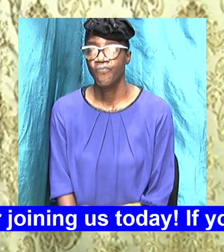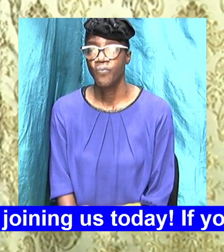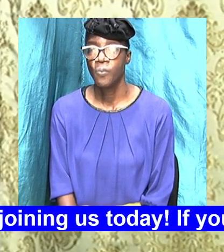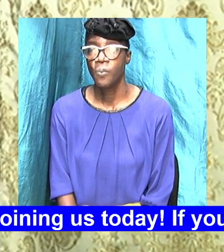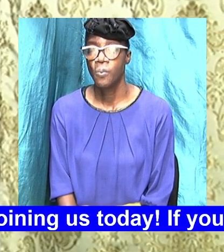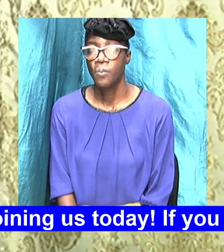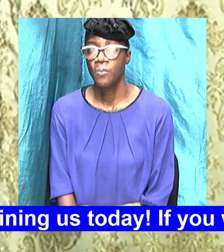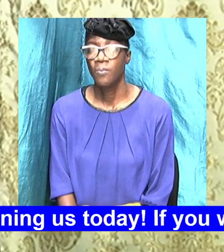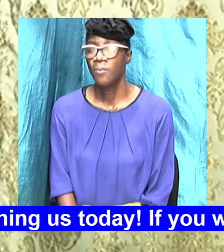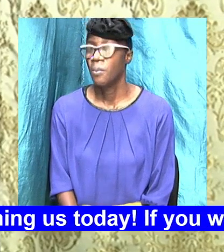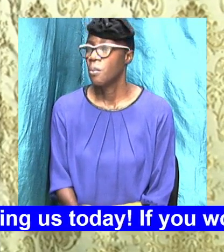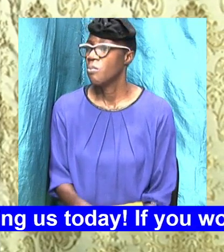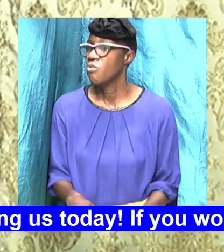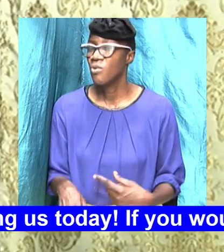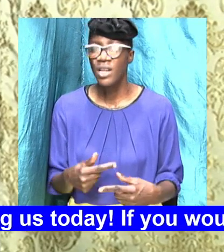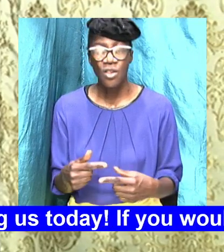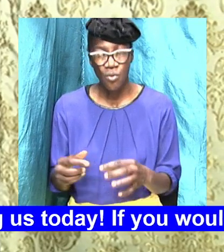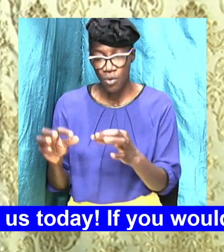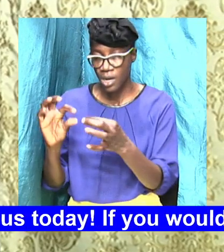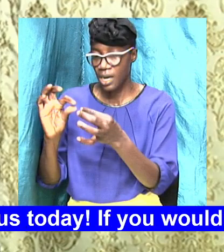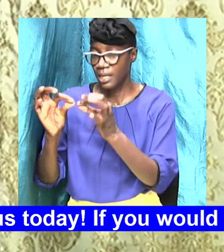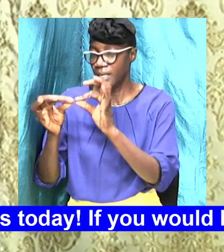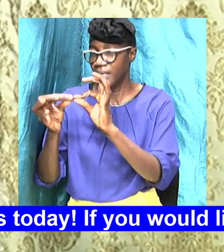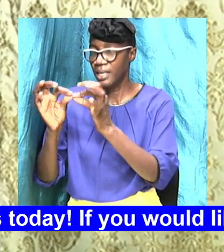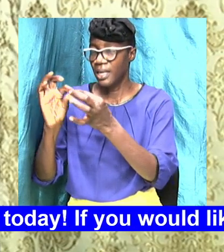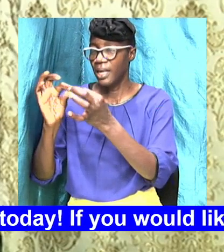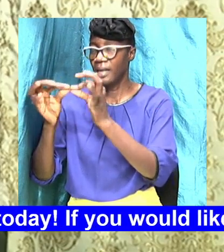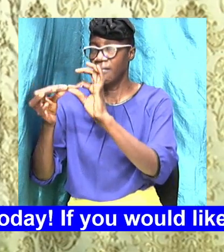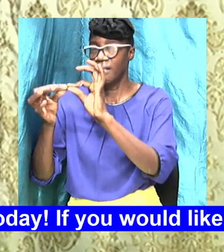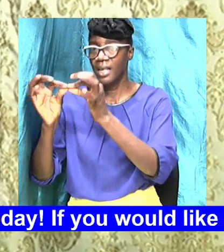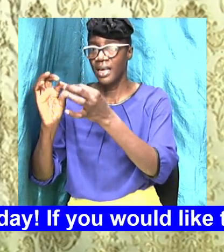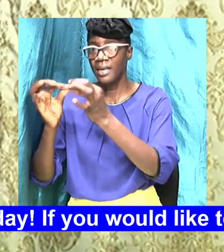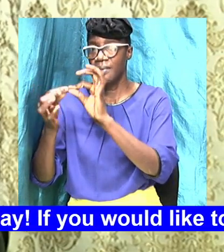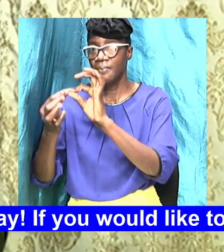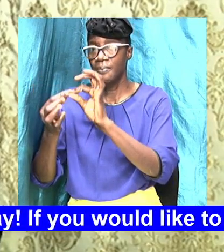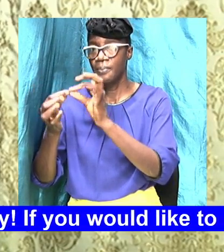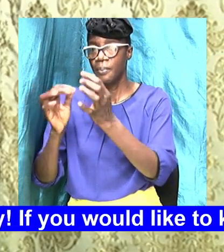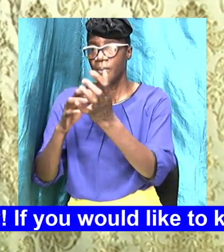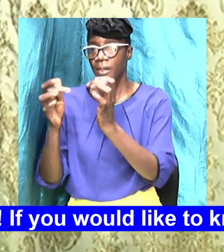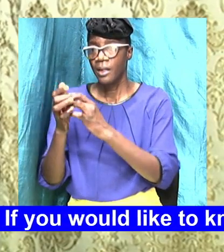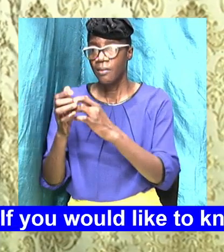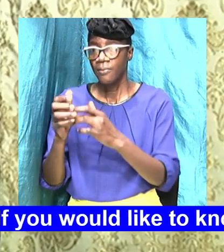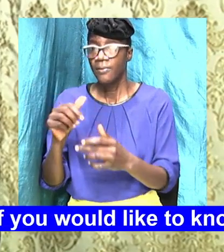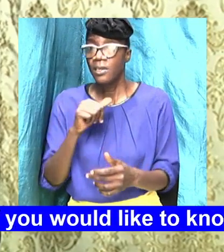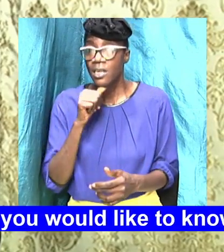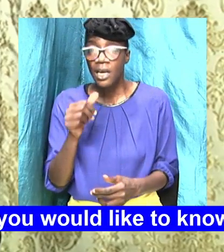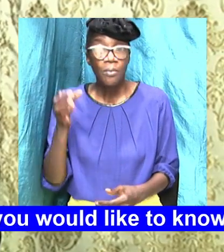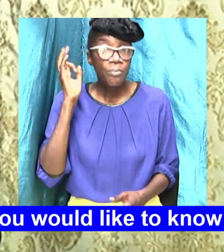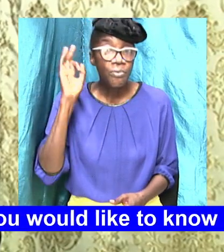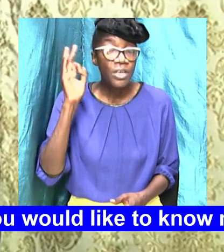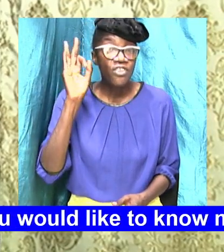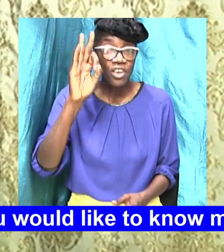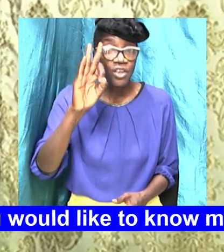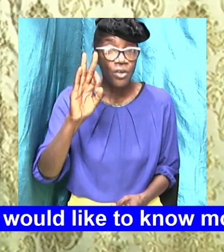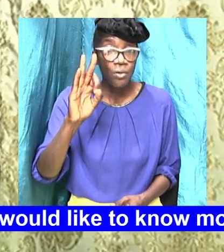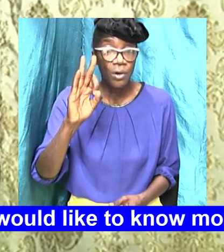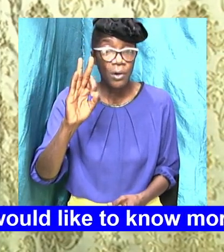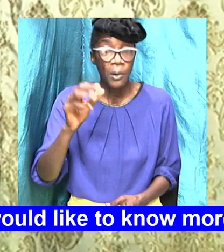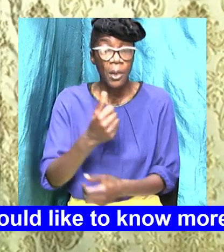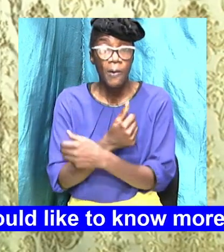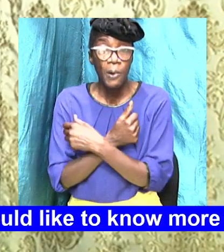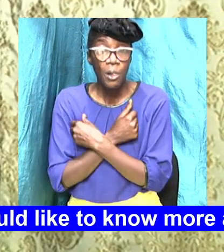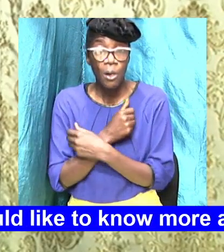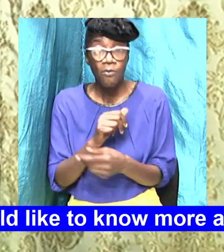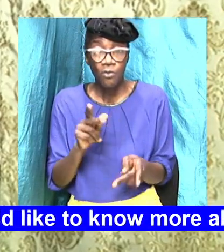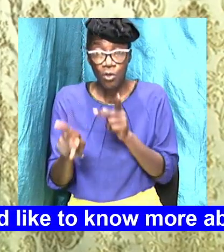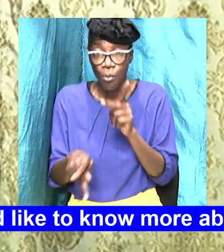when you're so deeply connected to the source, you're not preaching some of your conviction to people, you know, because this is